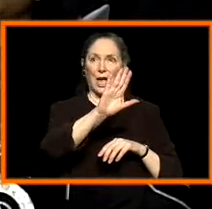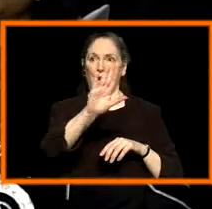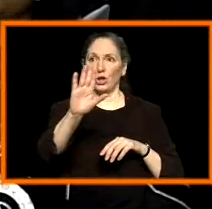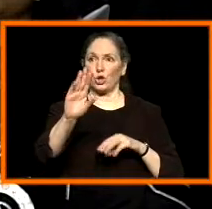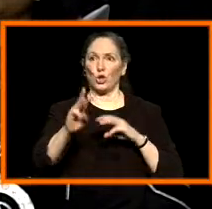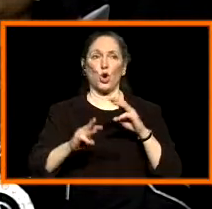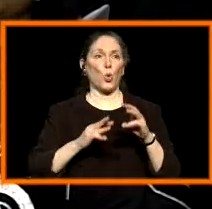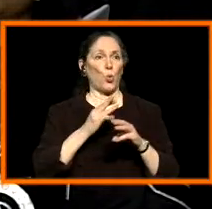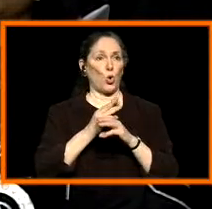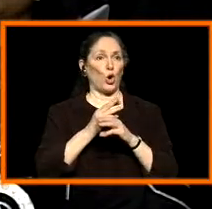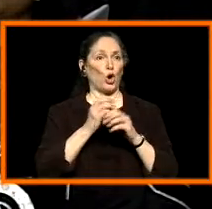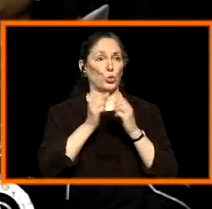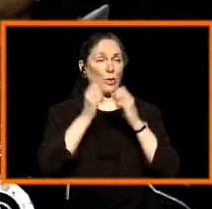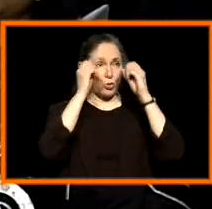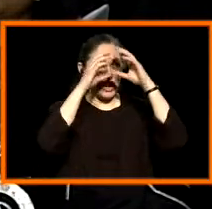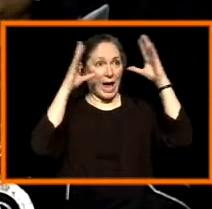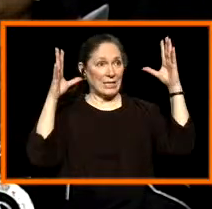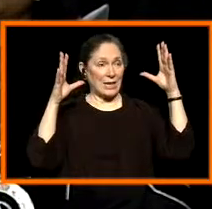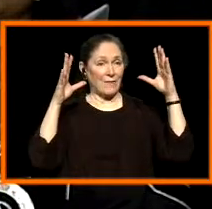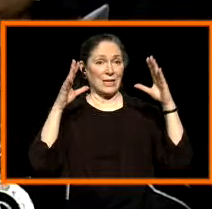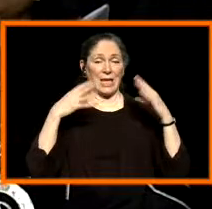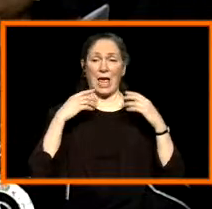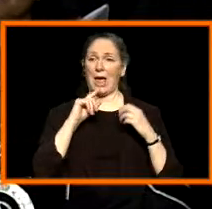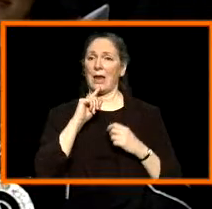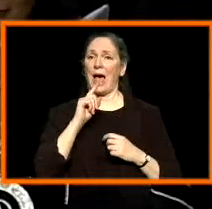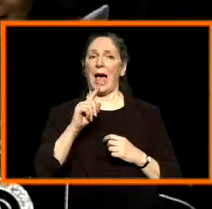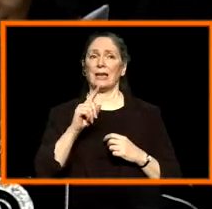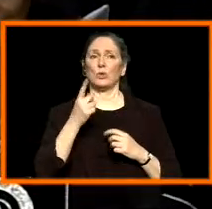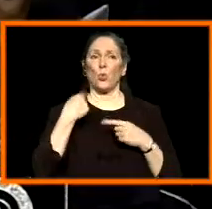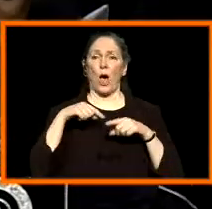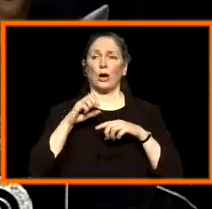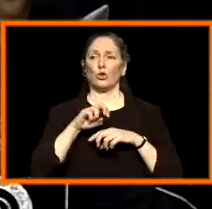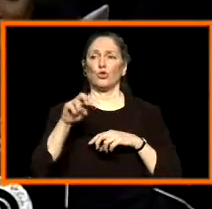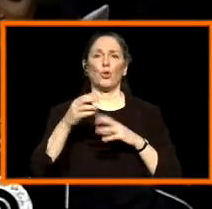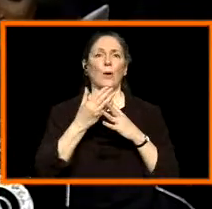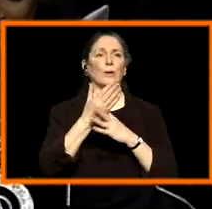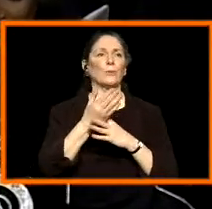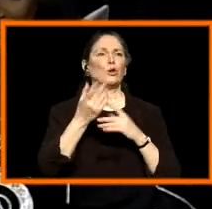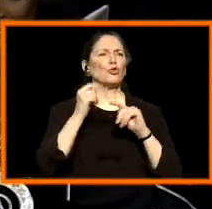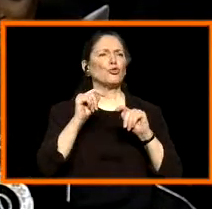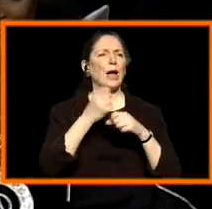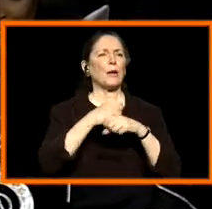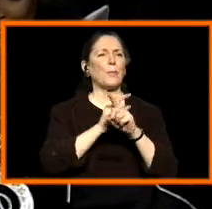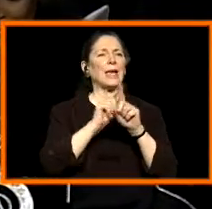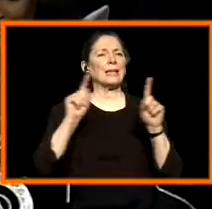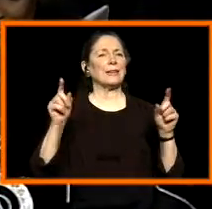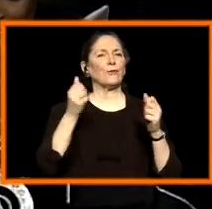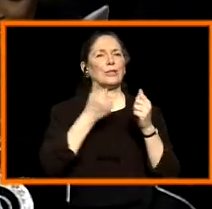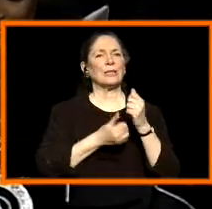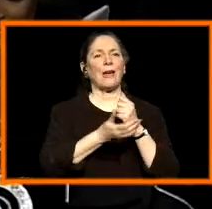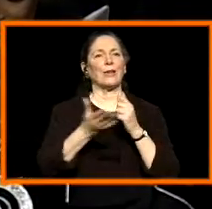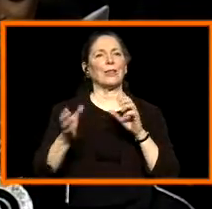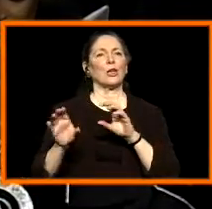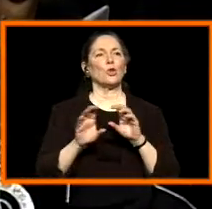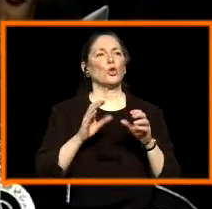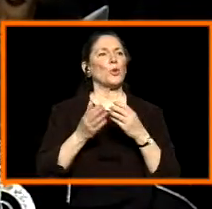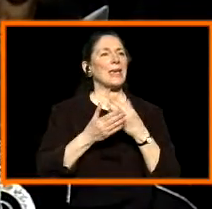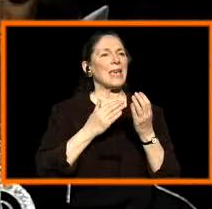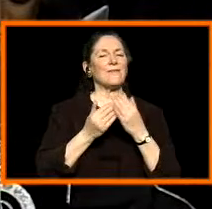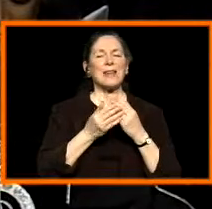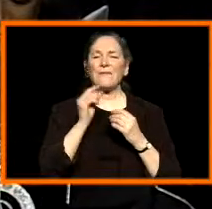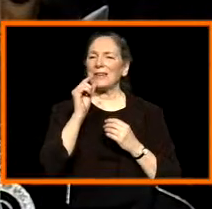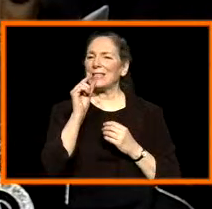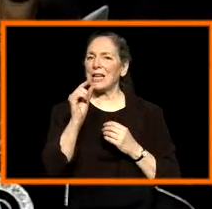world creatively and authentically as you travel through it. Remember to try to make a difference in everything you do, even if it's just